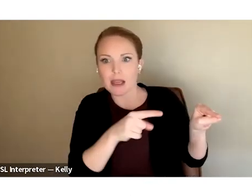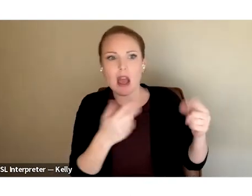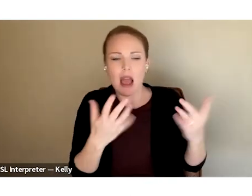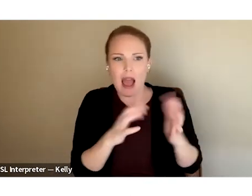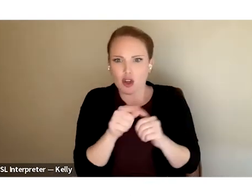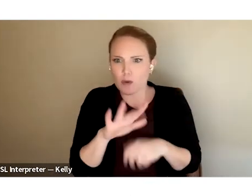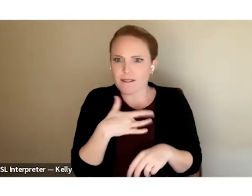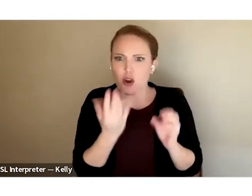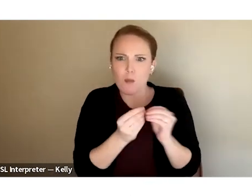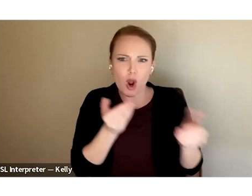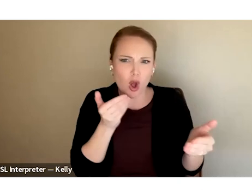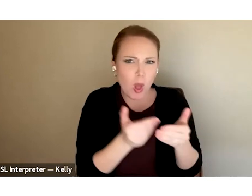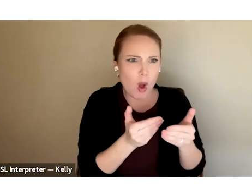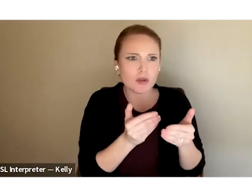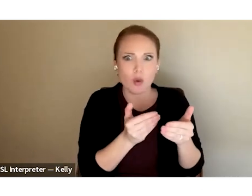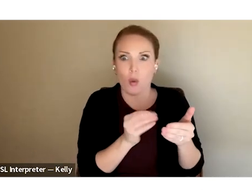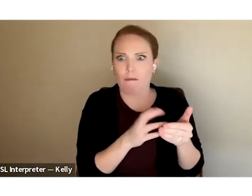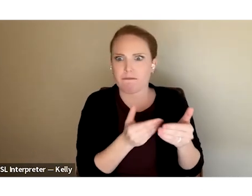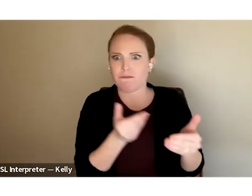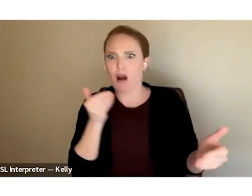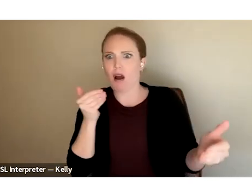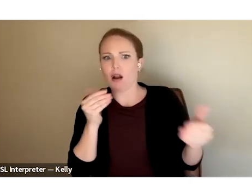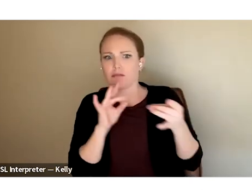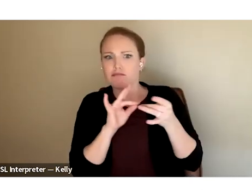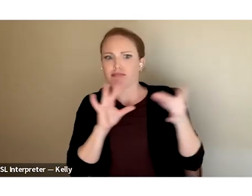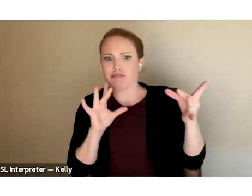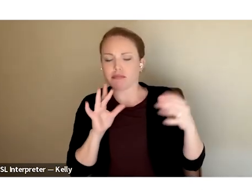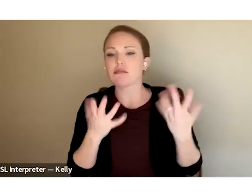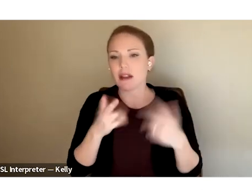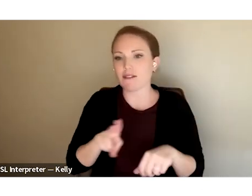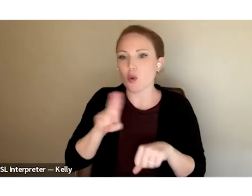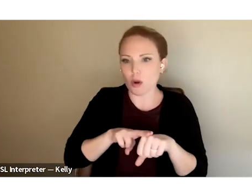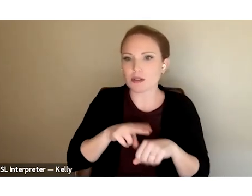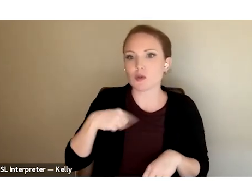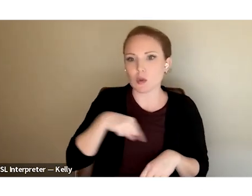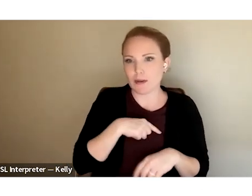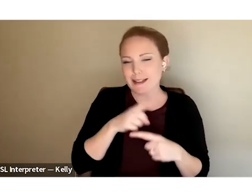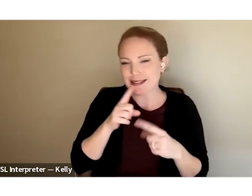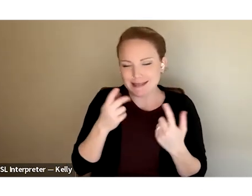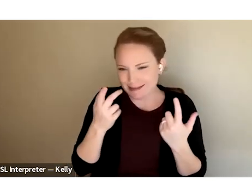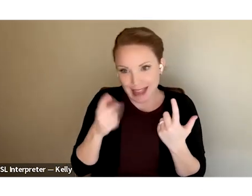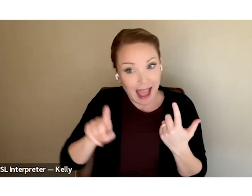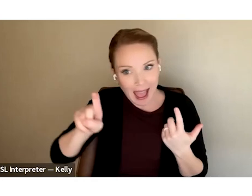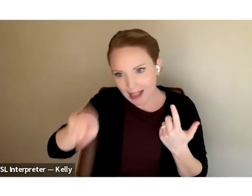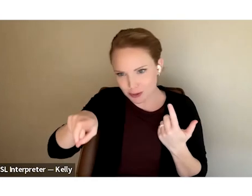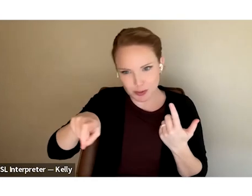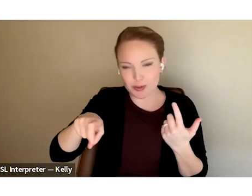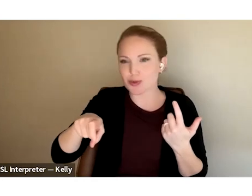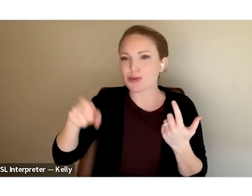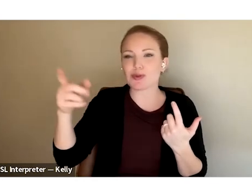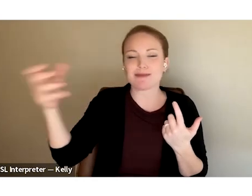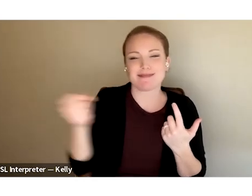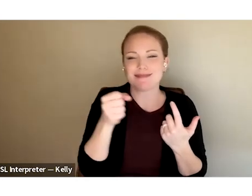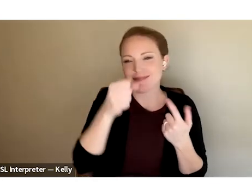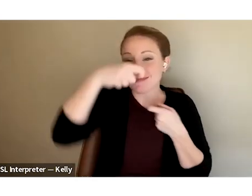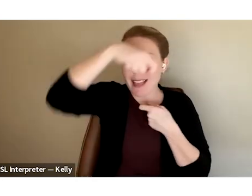what puts you further apart. And of course, we also couldn't resist bringing in the headscarf,